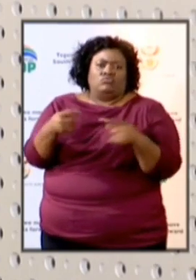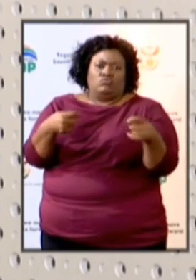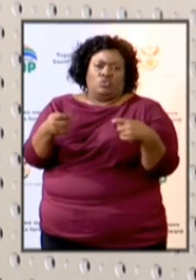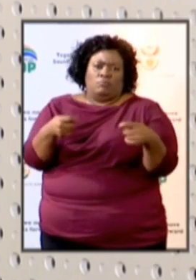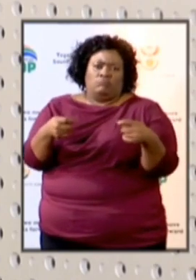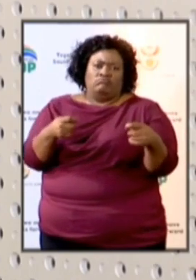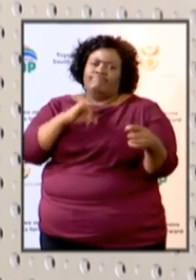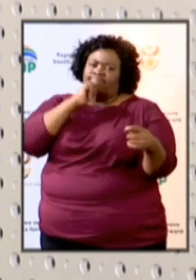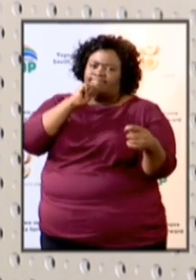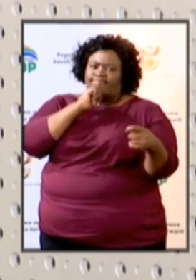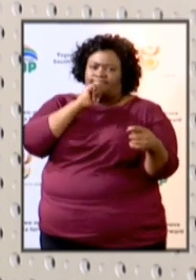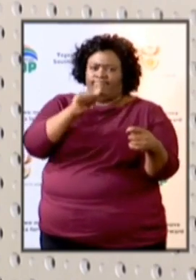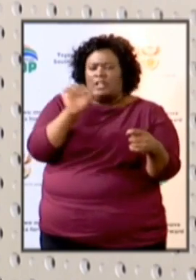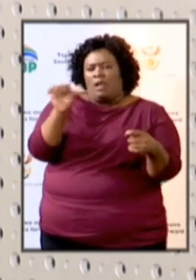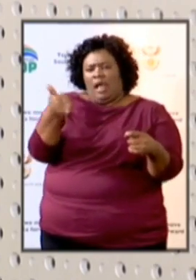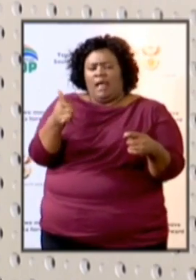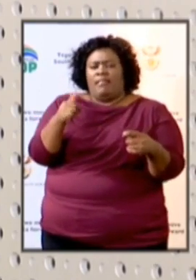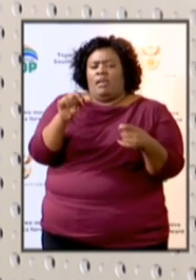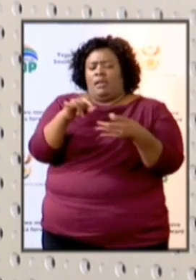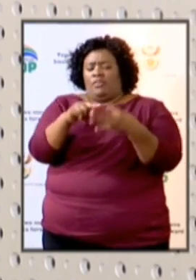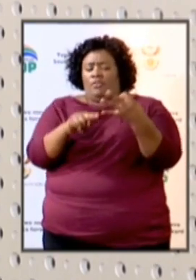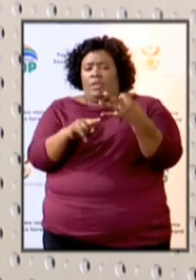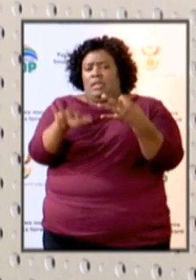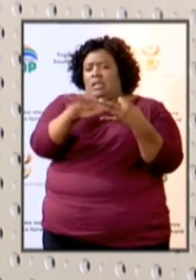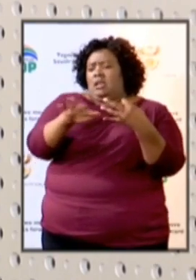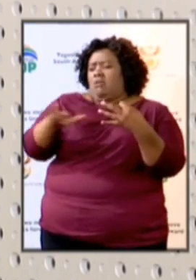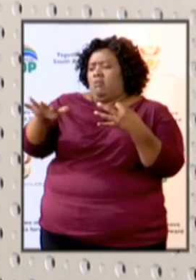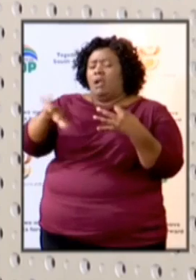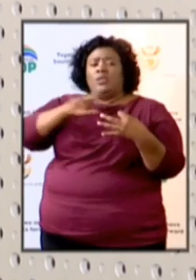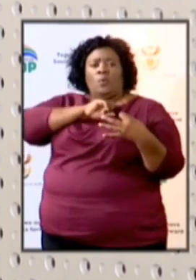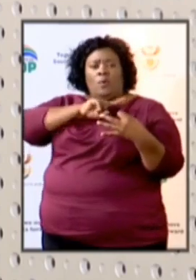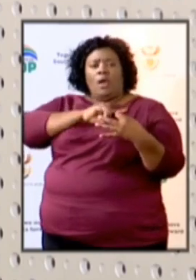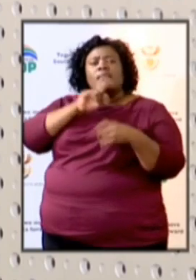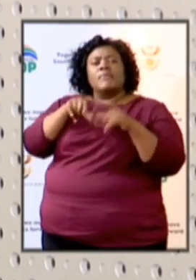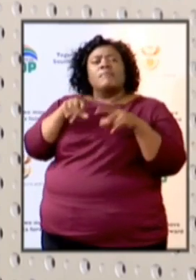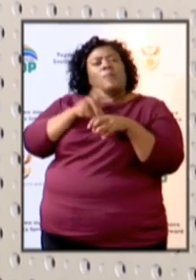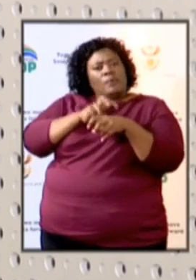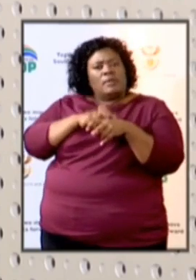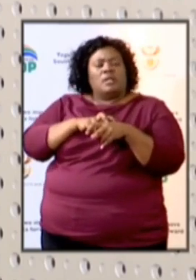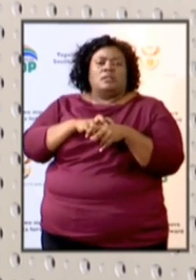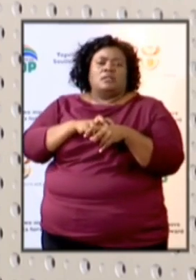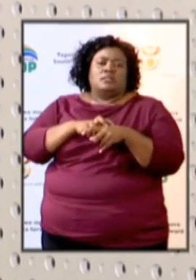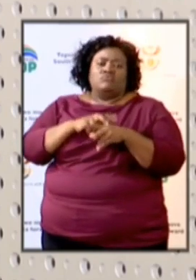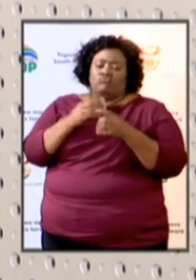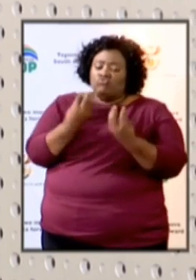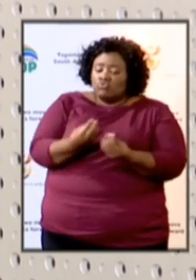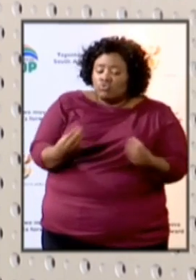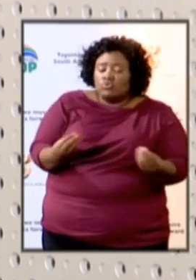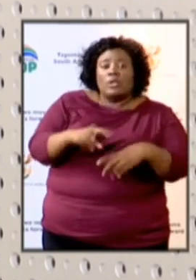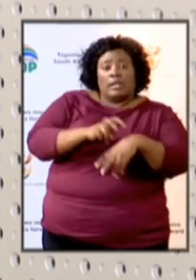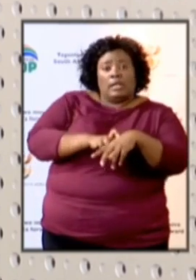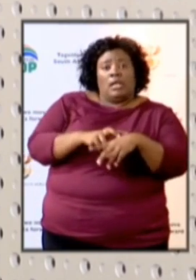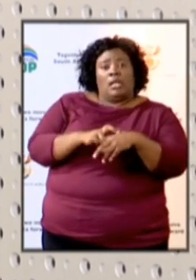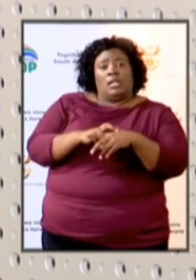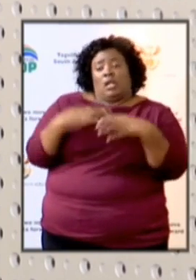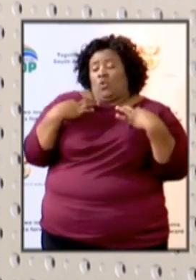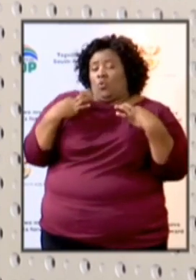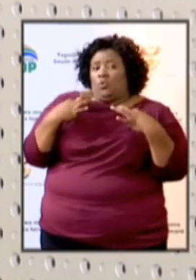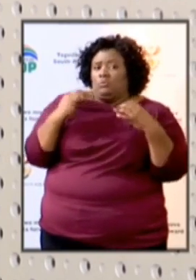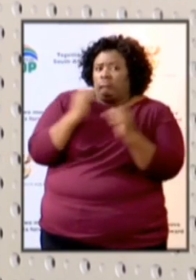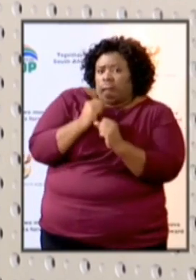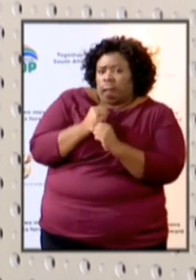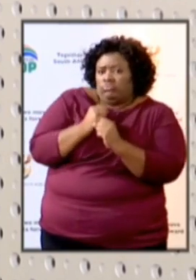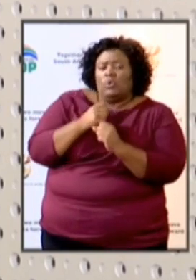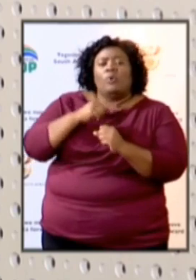irrespective of the other three areas, because people do need winter clothes. Children do need winter clothes. We may need